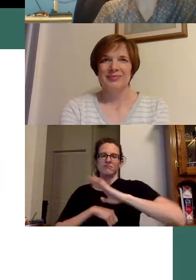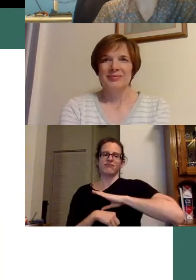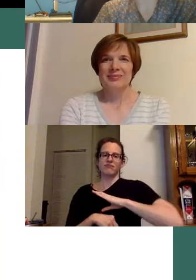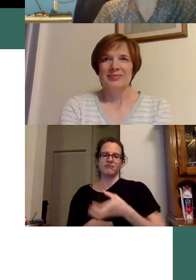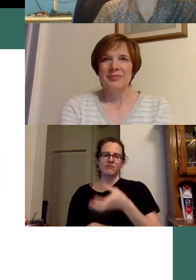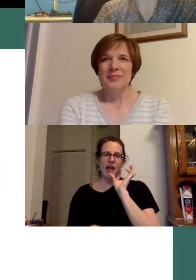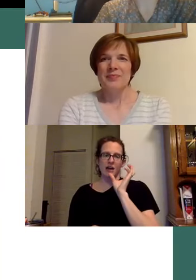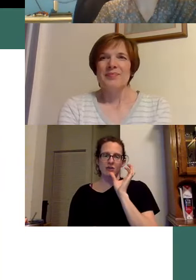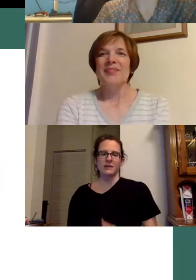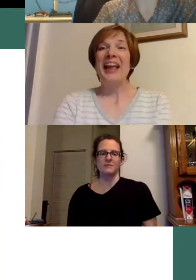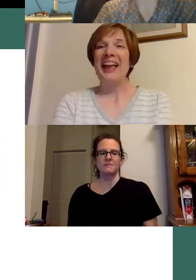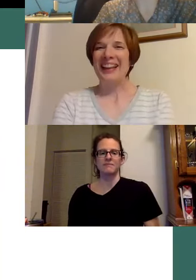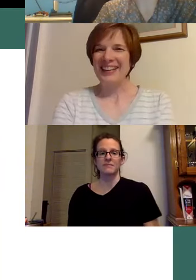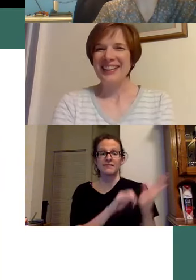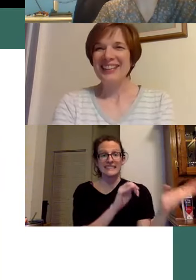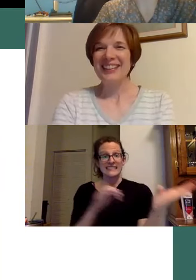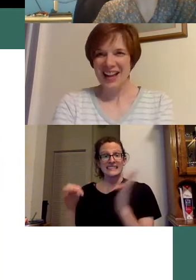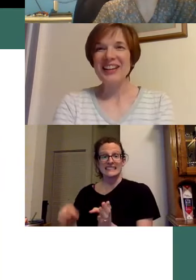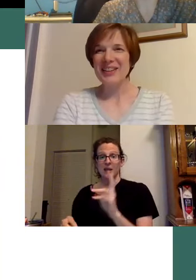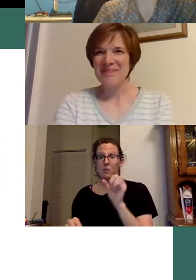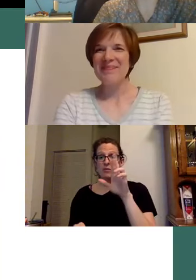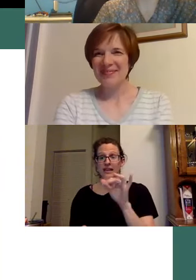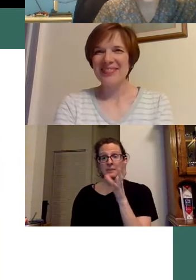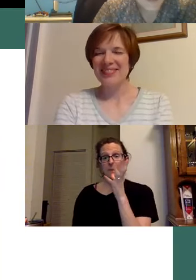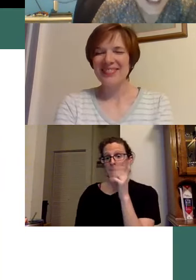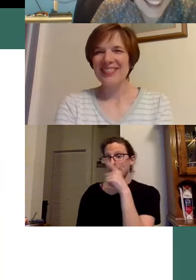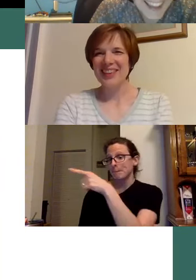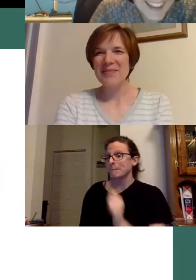That's all I have. Mom, are you next?